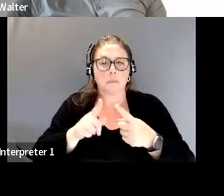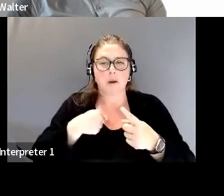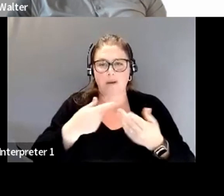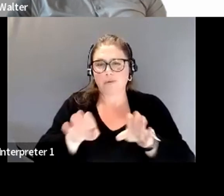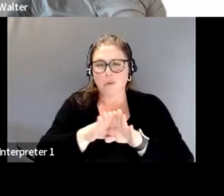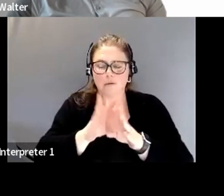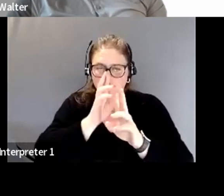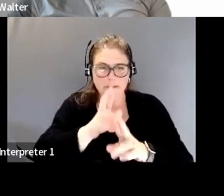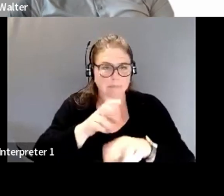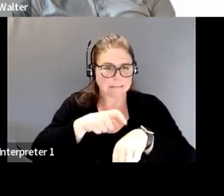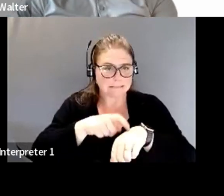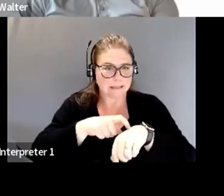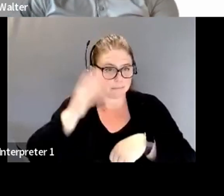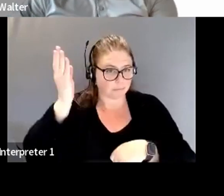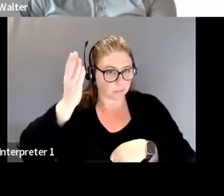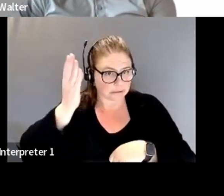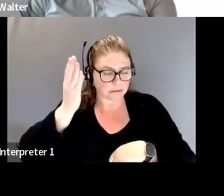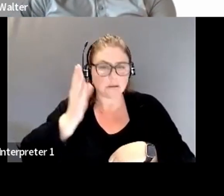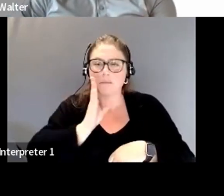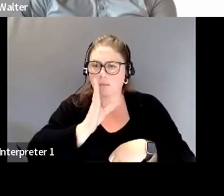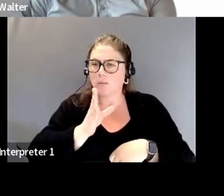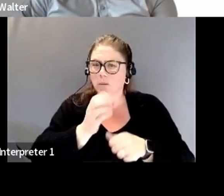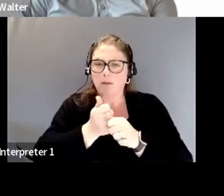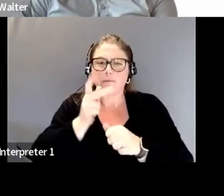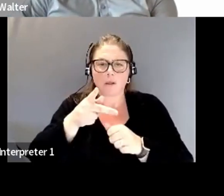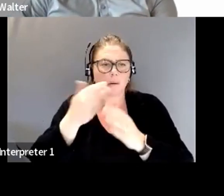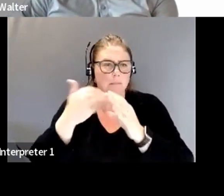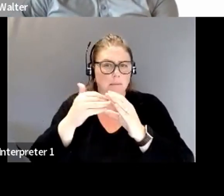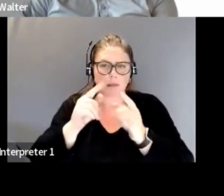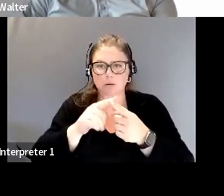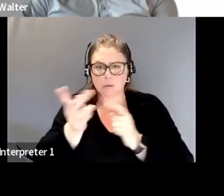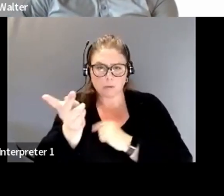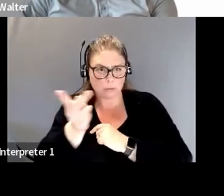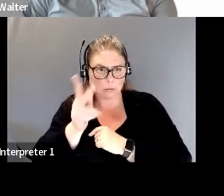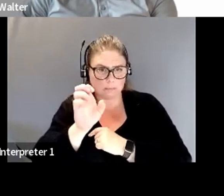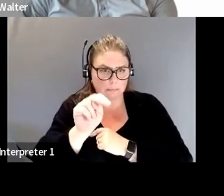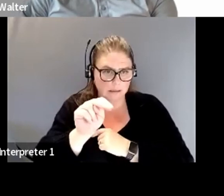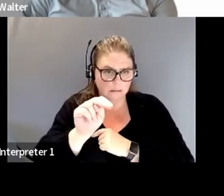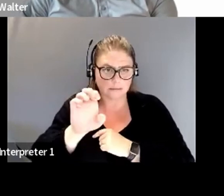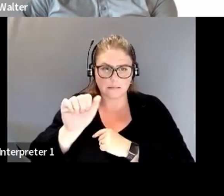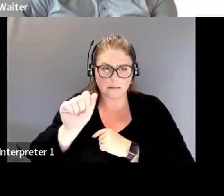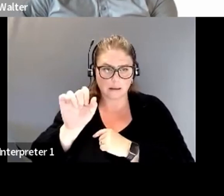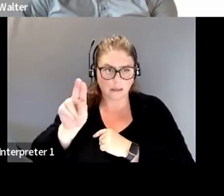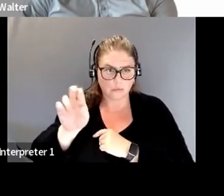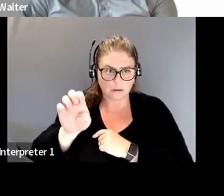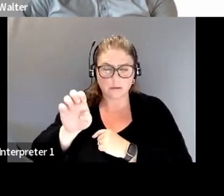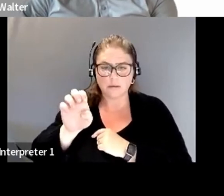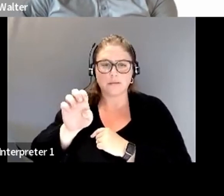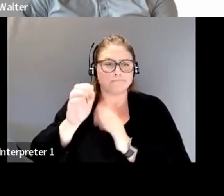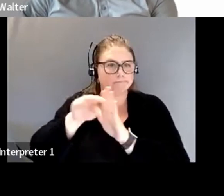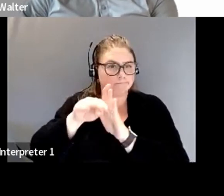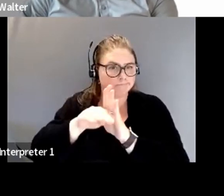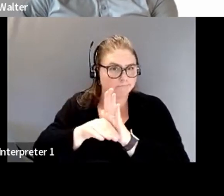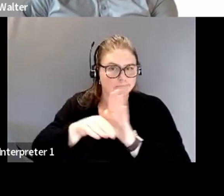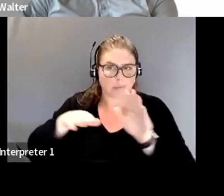time. But I think we'll send a follow-up email to Ben and Katherine, and they can just jot down some answers to our unanswered questions. And then